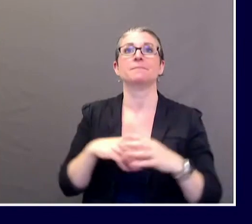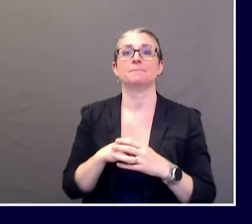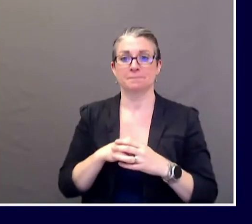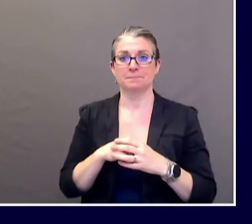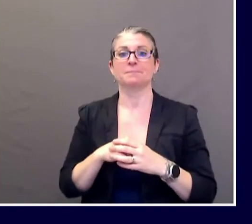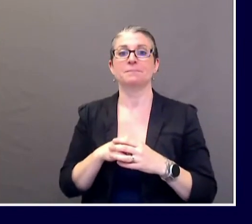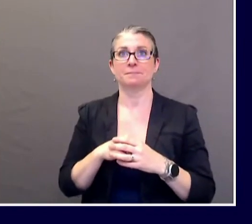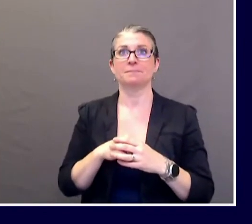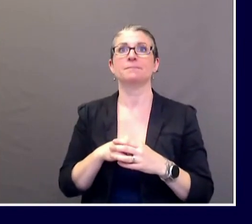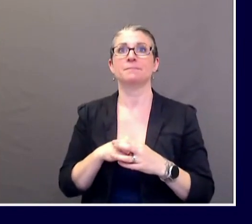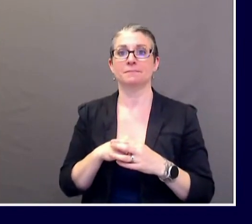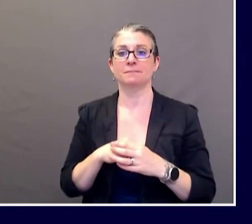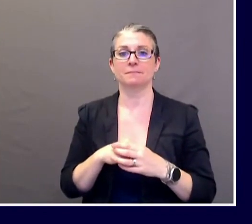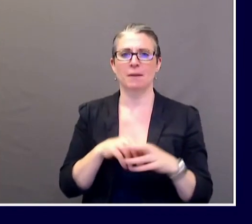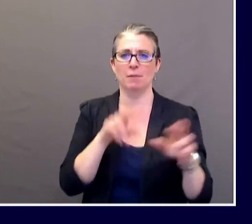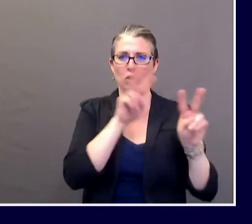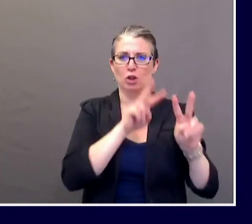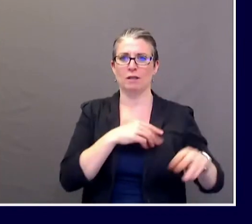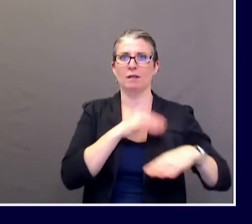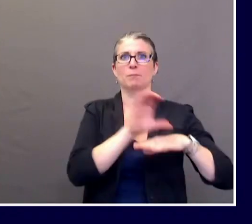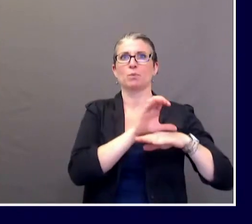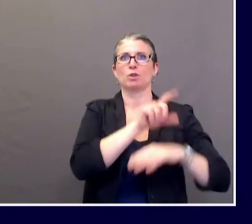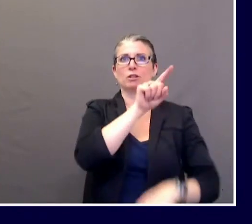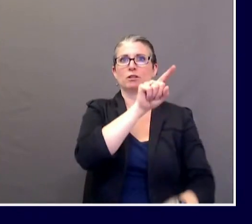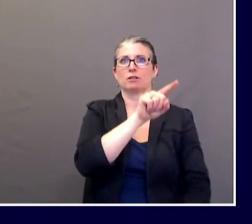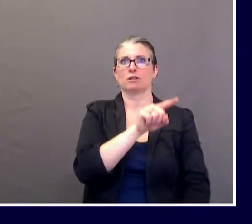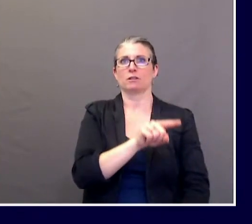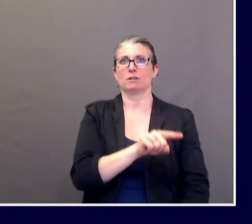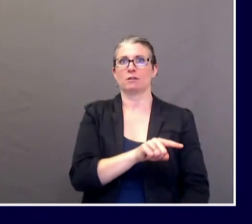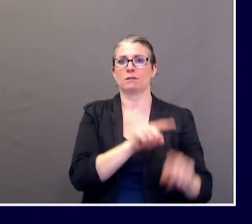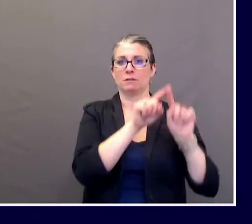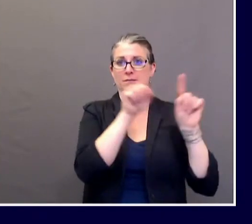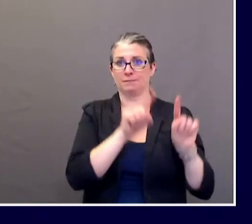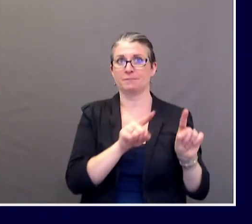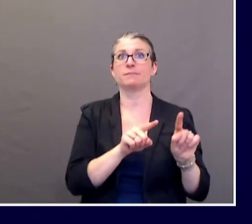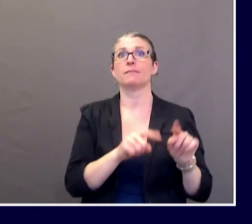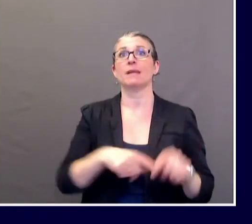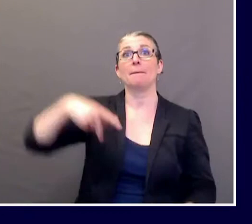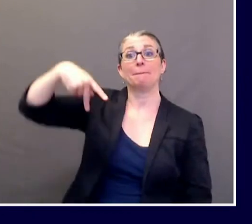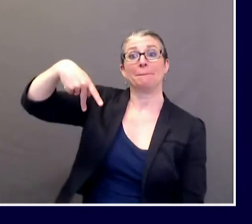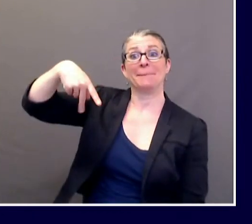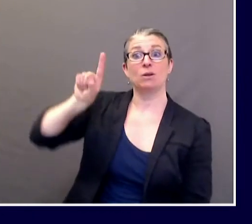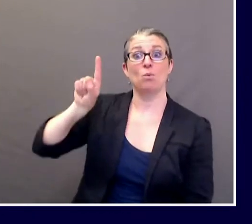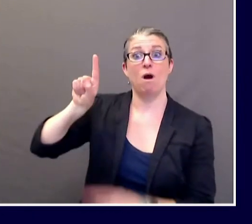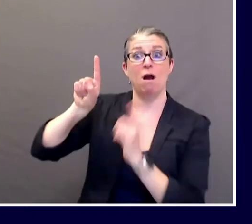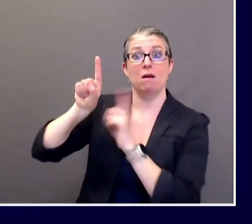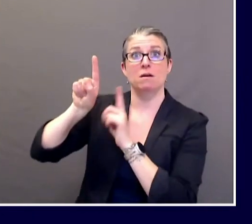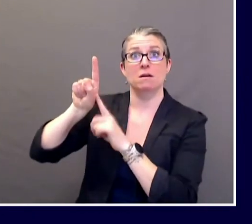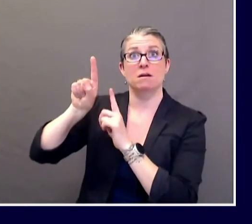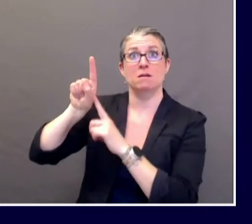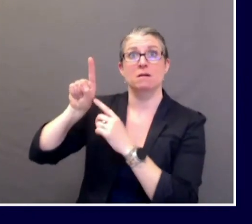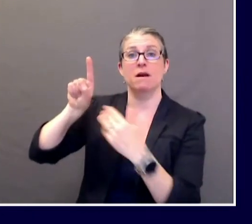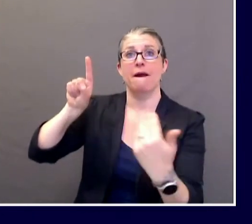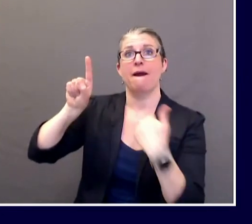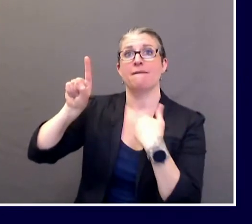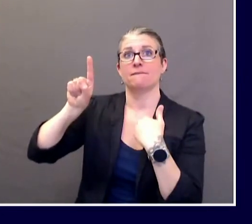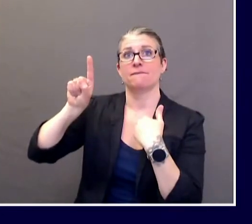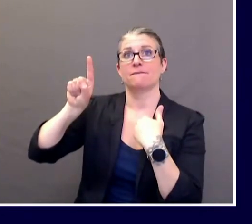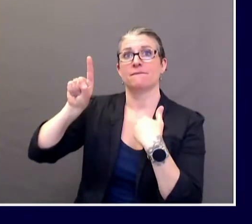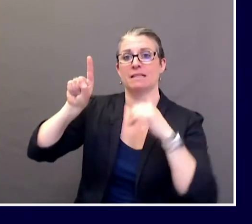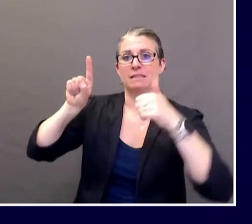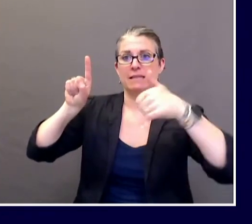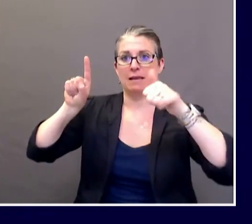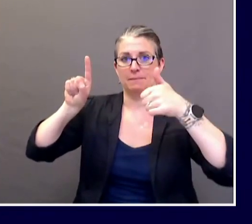I'm just going to do it by the variant. So of the P1 variant, we have detected a total of 10 of